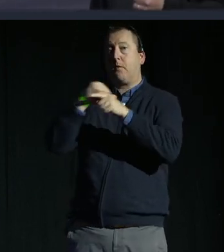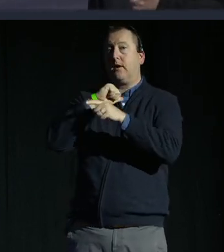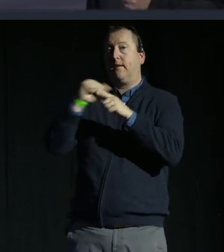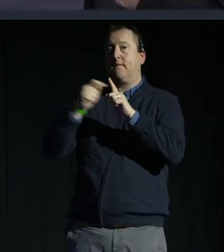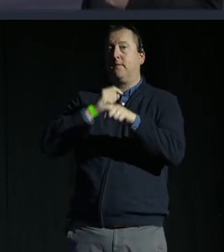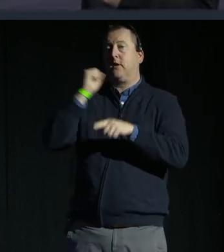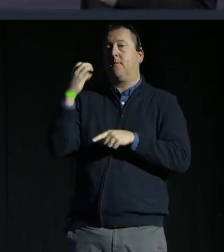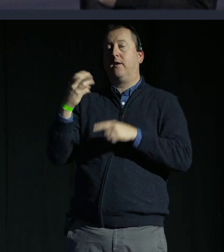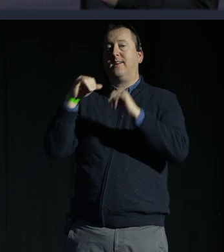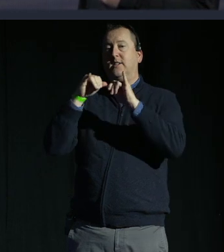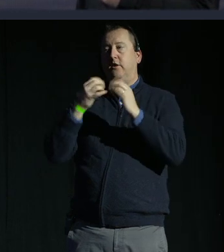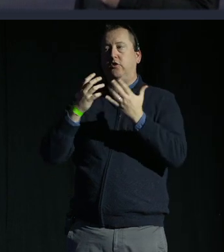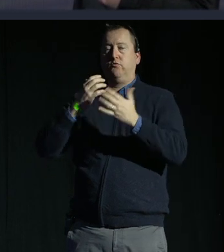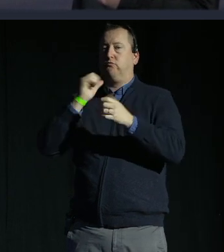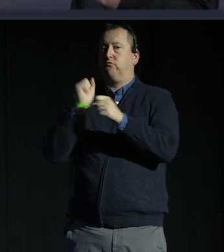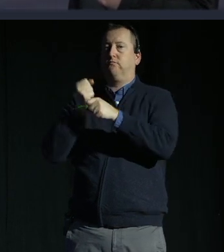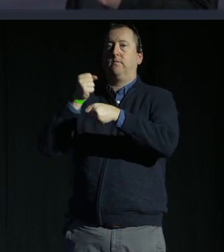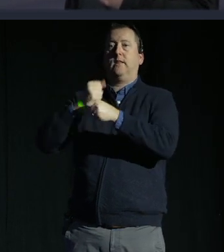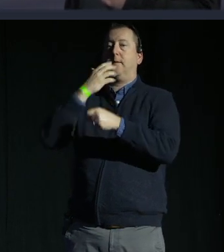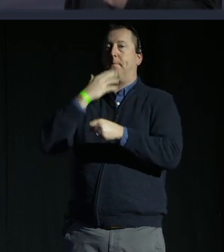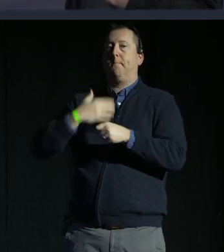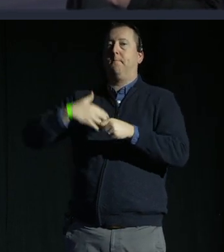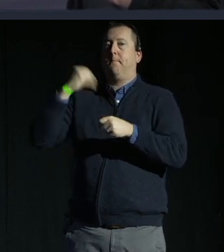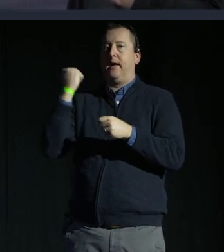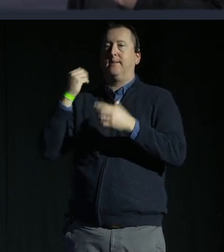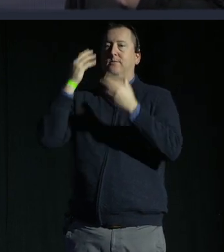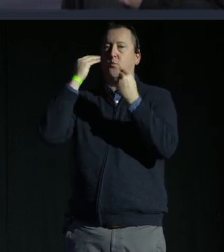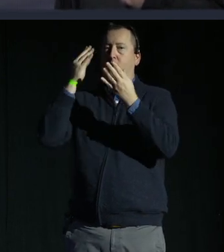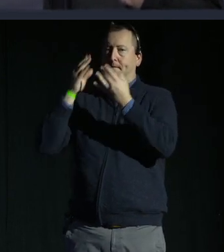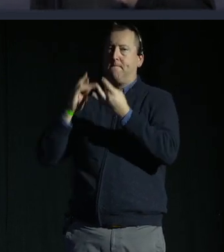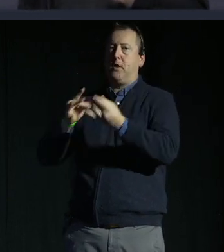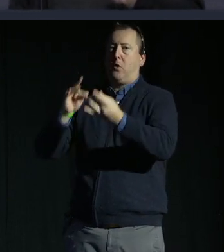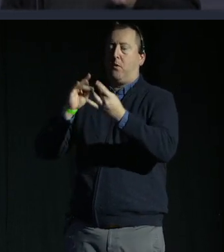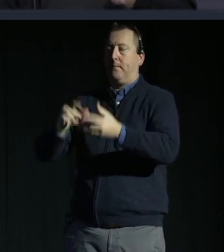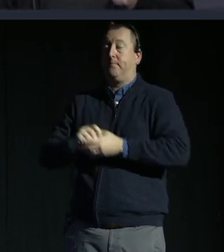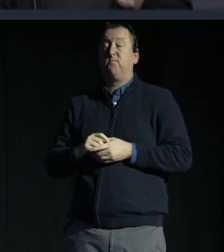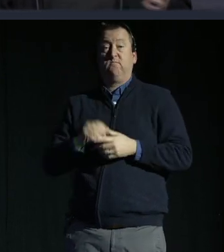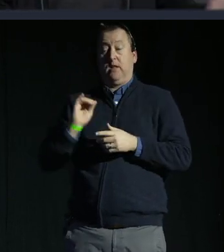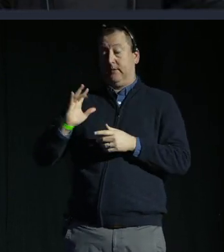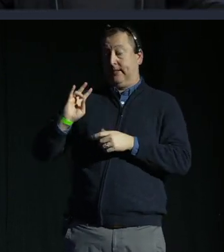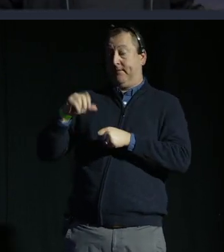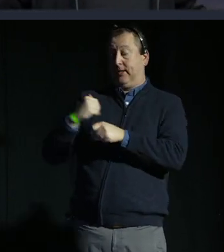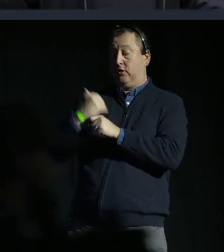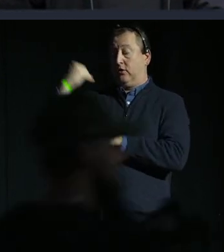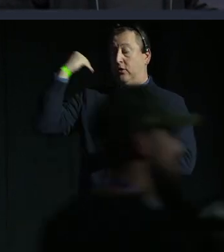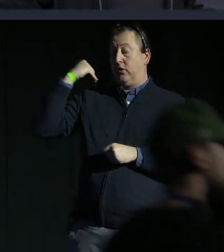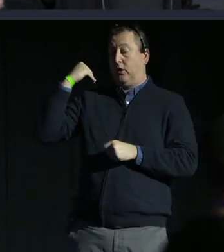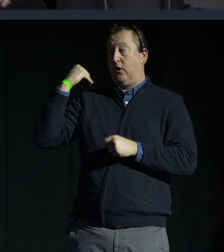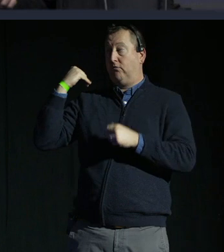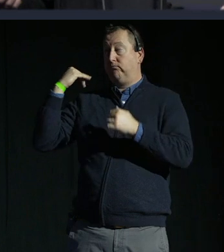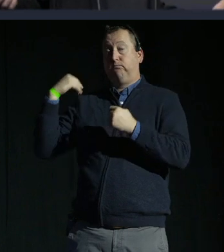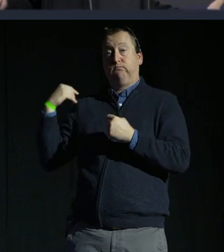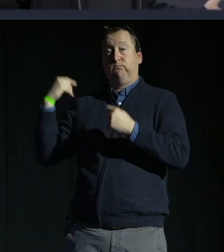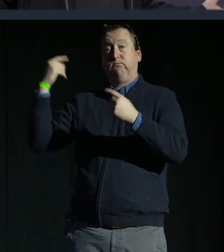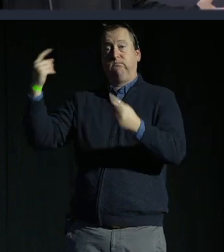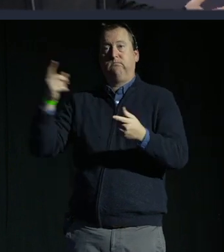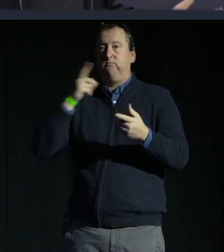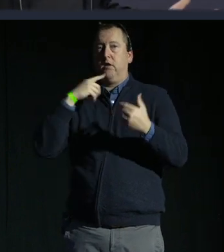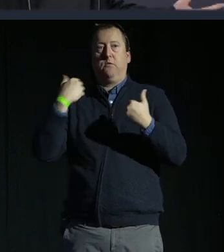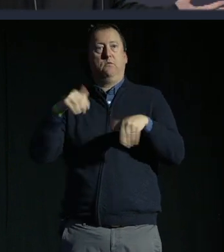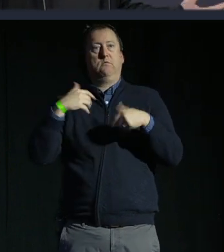a best-in-class data workflow. In the 7 years since then, we've all been on quite a ride.